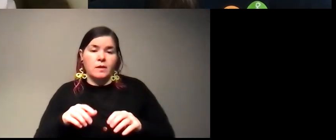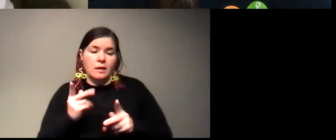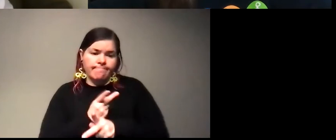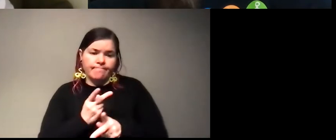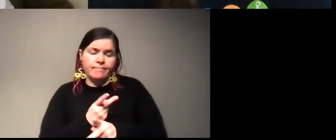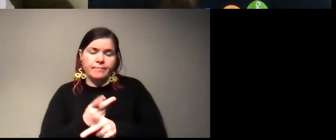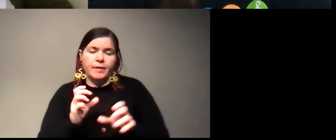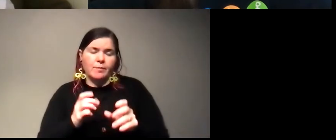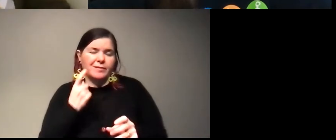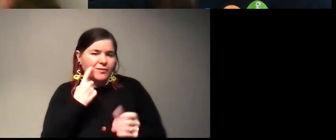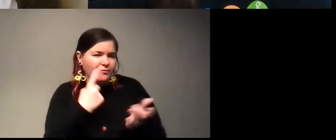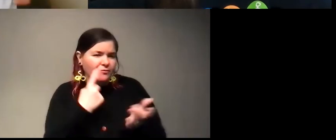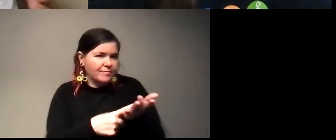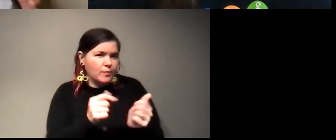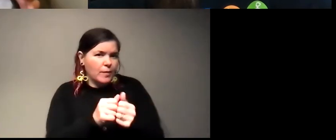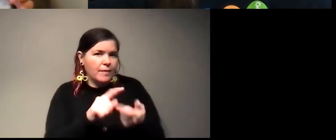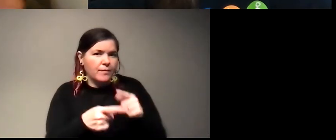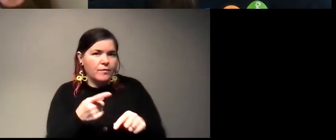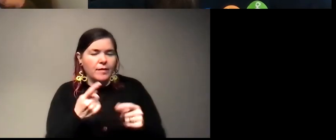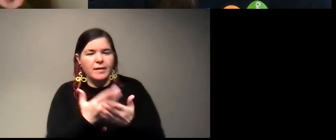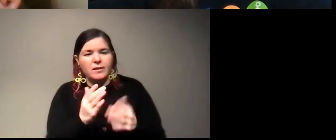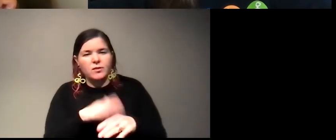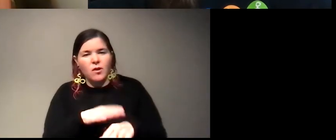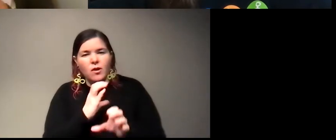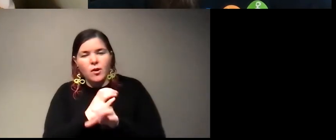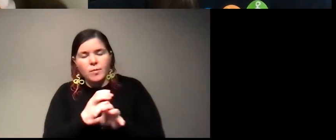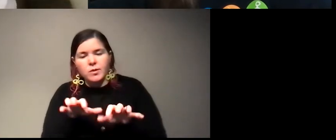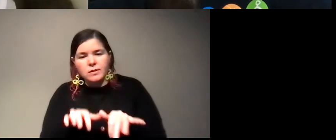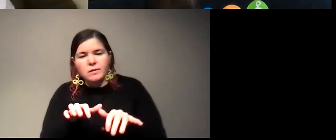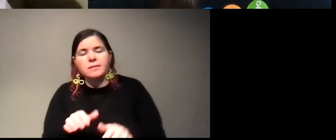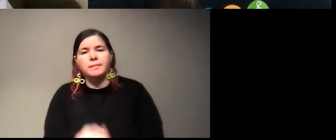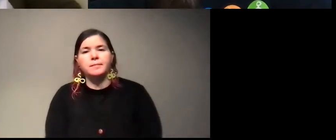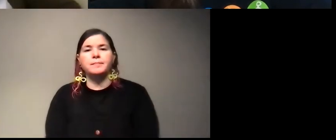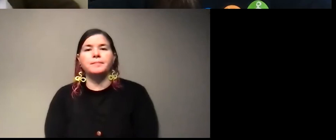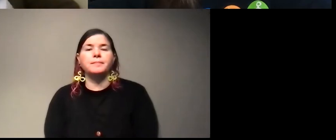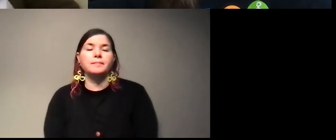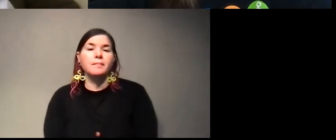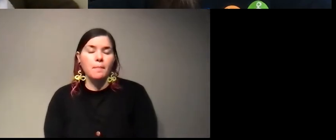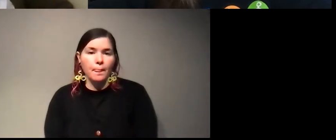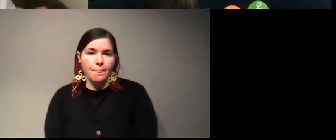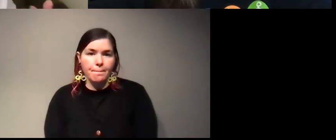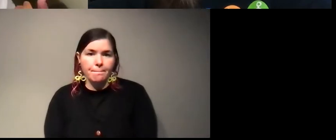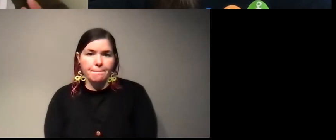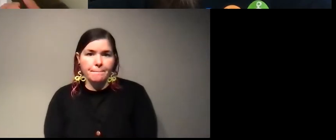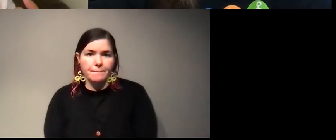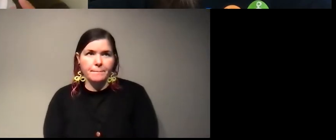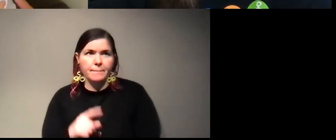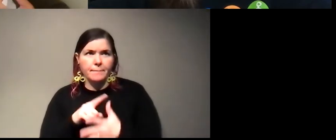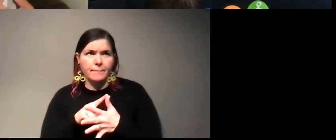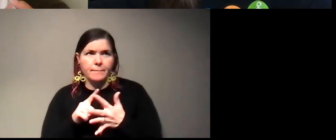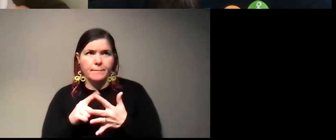similar to what Sarah was just talking about with her friend, like doing stuff on the computer, you can be a physical chemist and do that. I think I hit the 5.